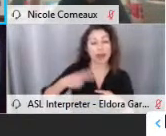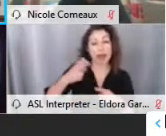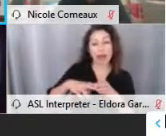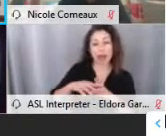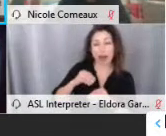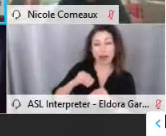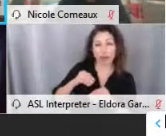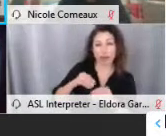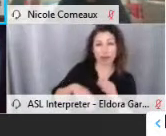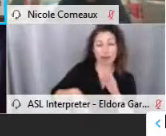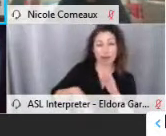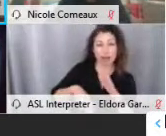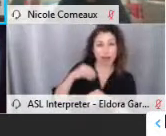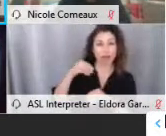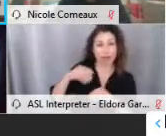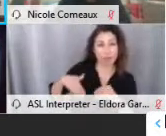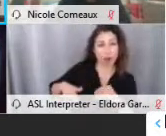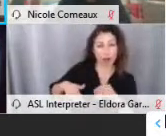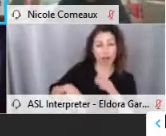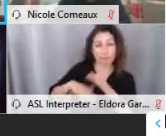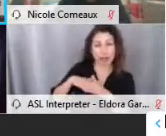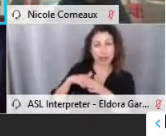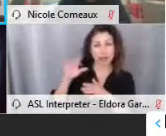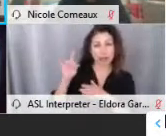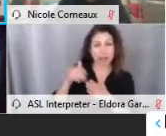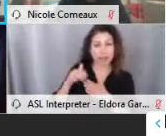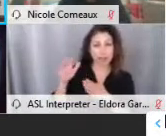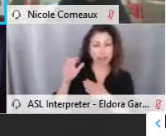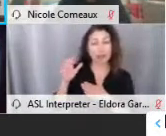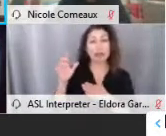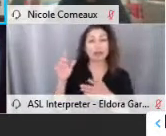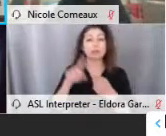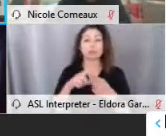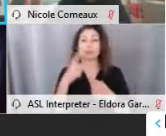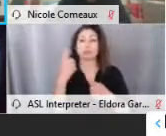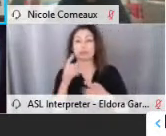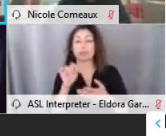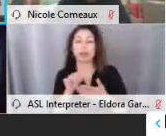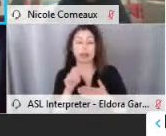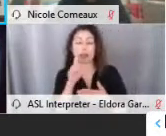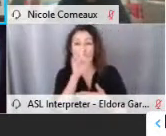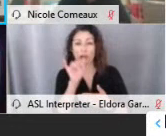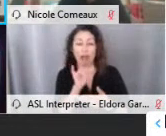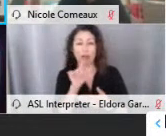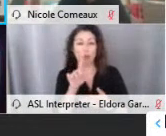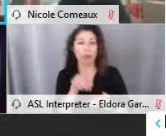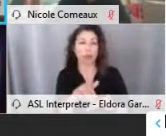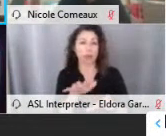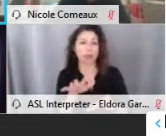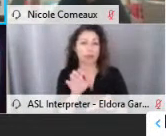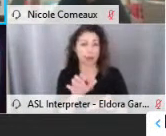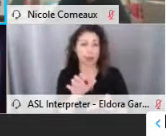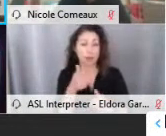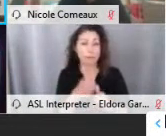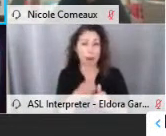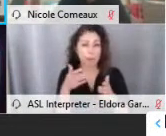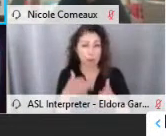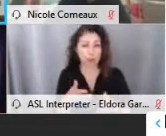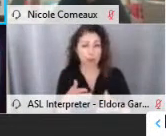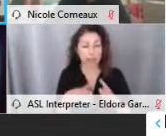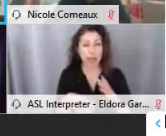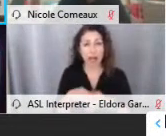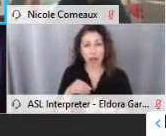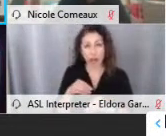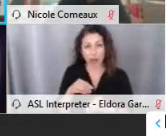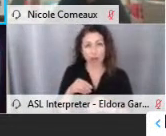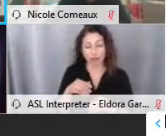out-of-pocket maximum and deductible to potentially something that might look like a $1,500 per person out-of-pocket max